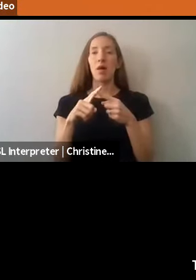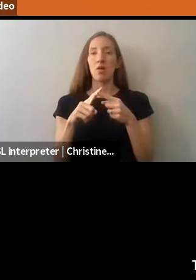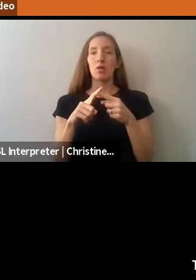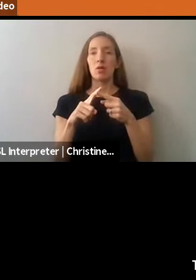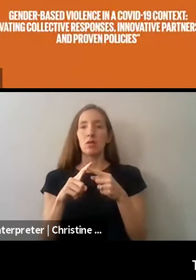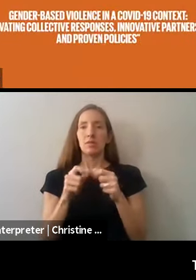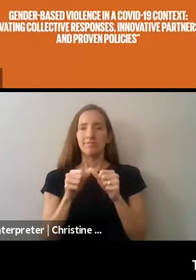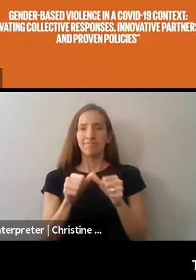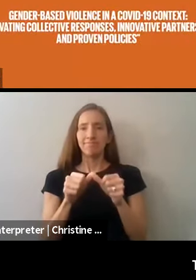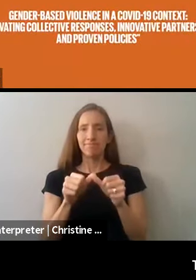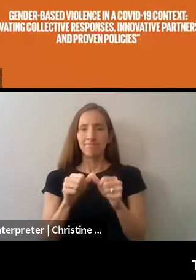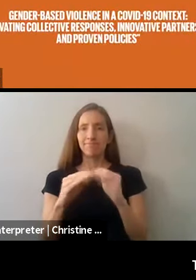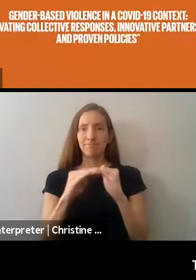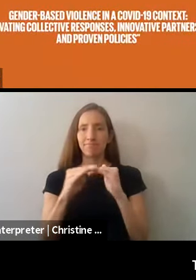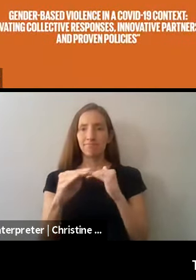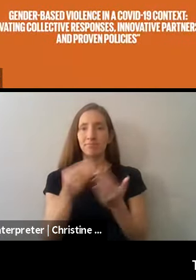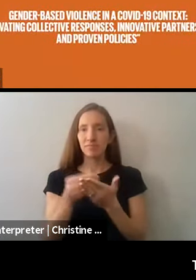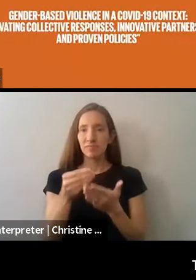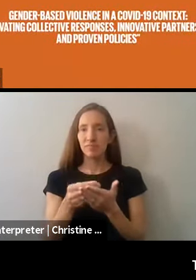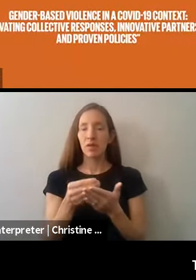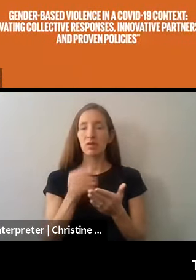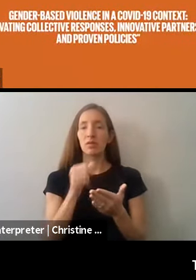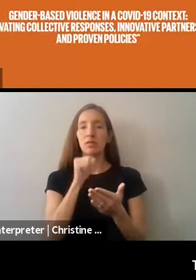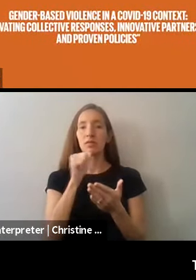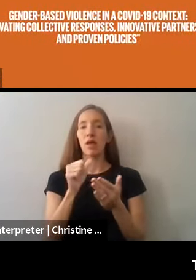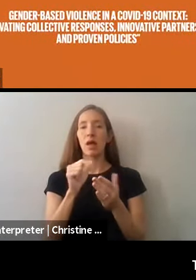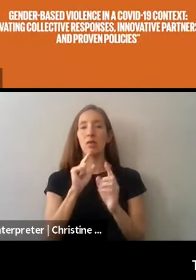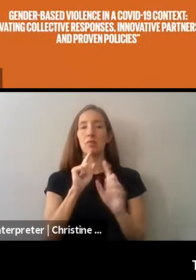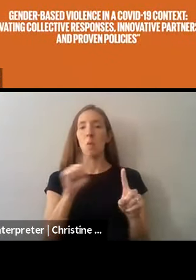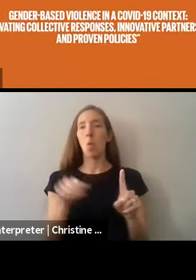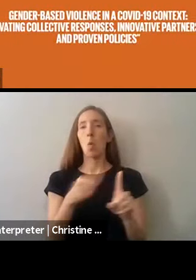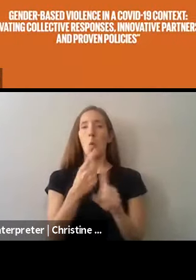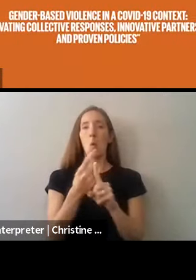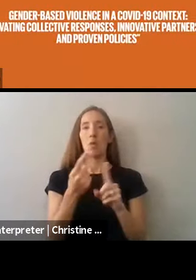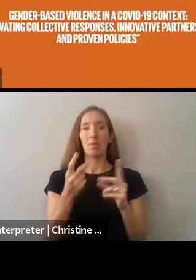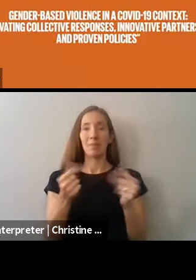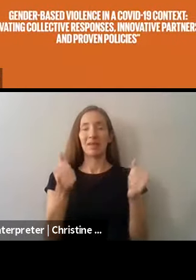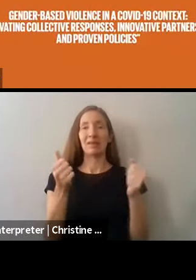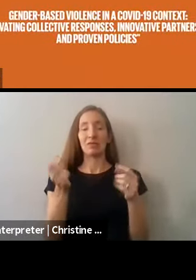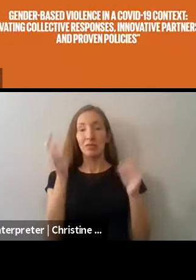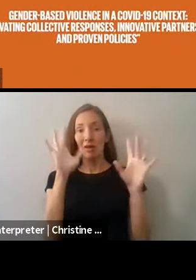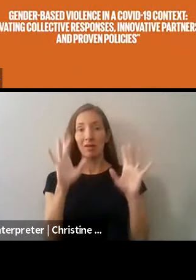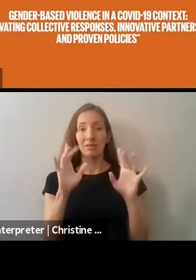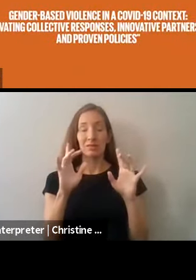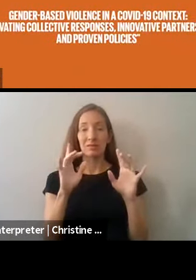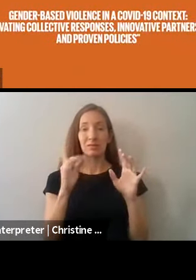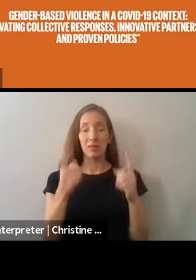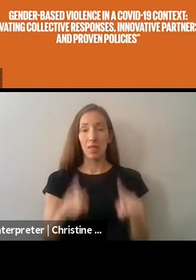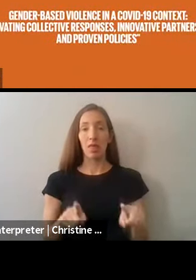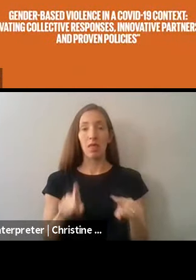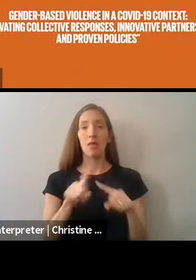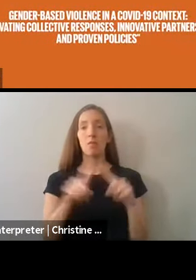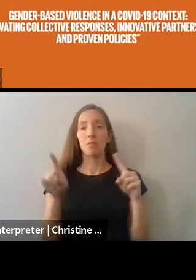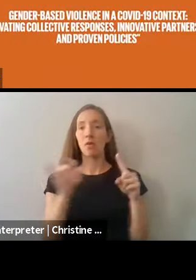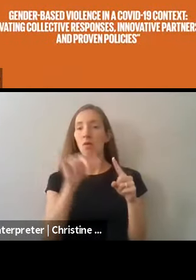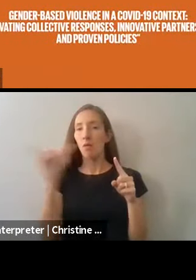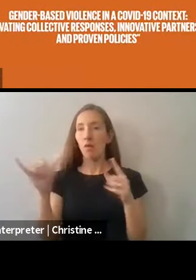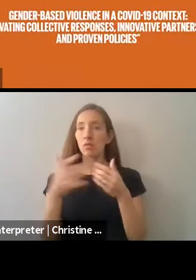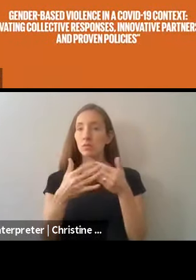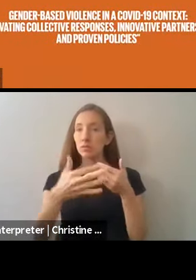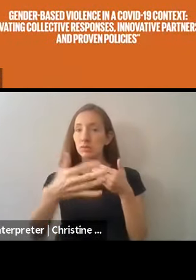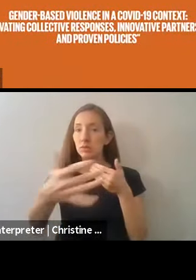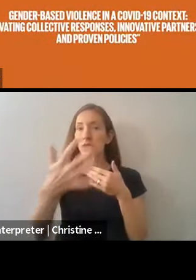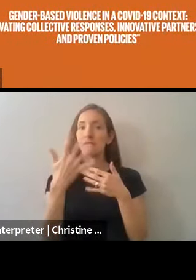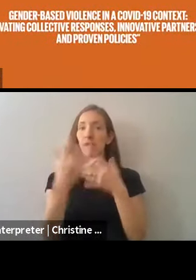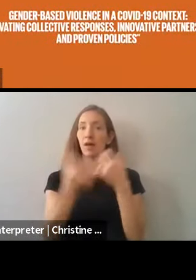responding to the immediate crisis, but also looking to the next 5 years and ensuring that the funding is